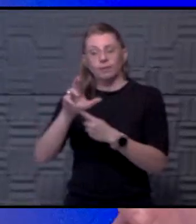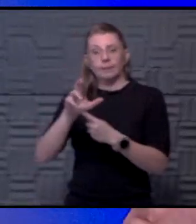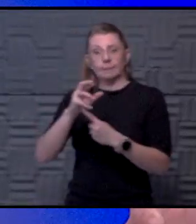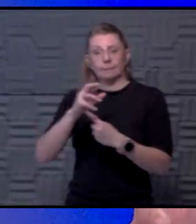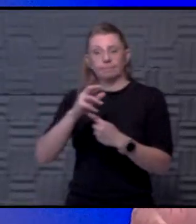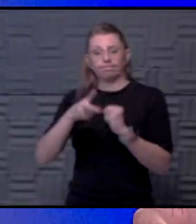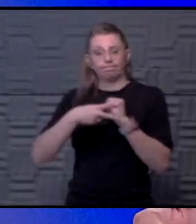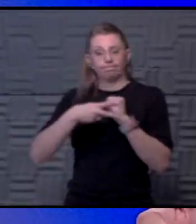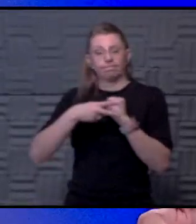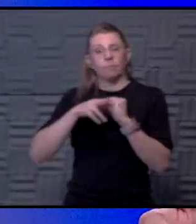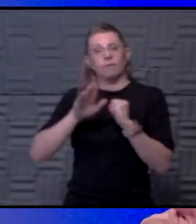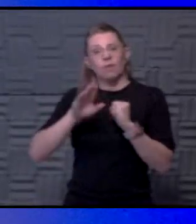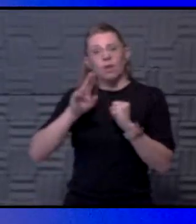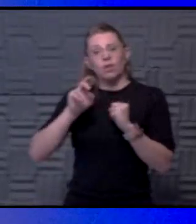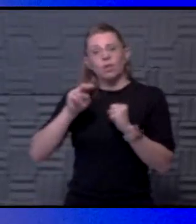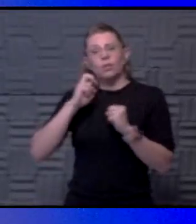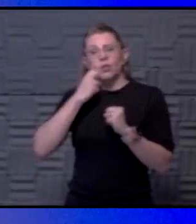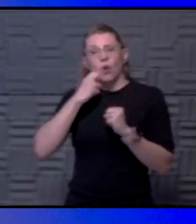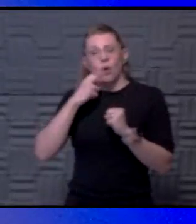of their neurocognitive function.